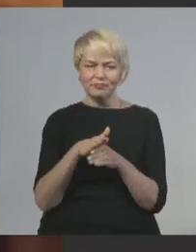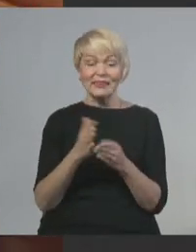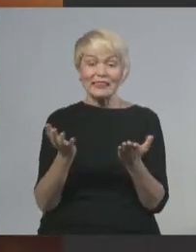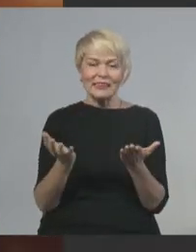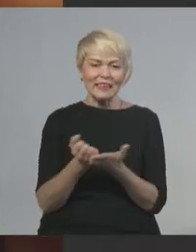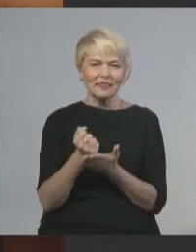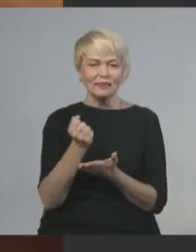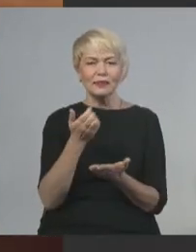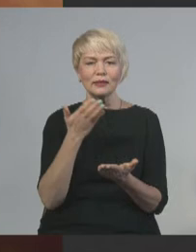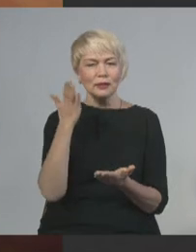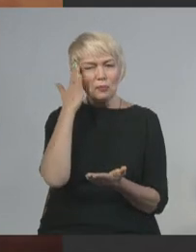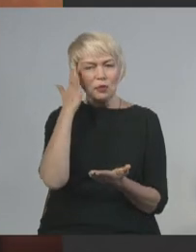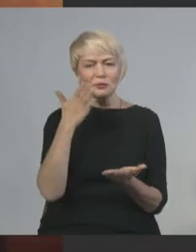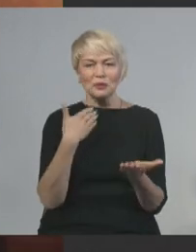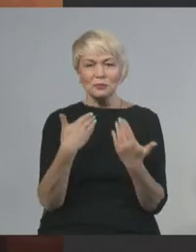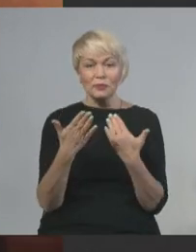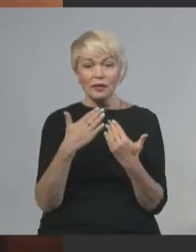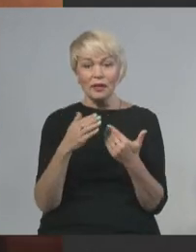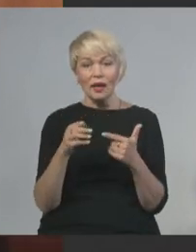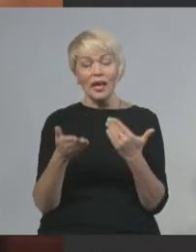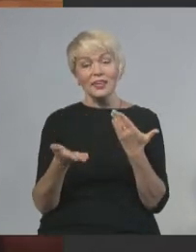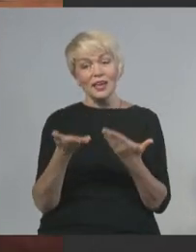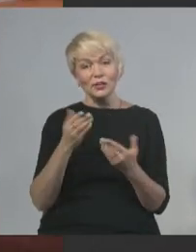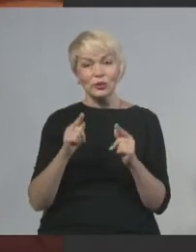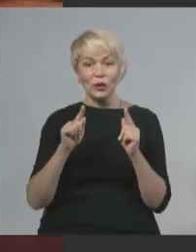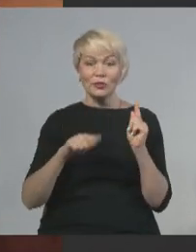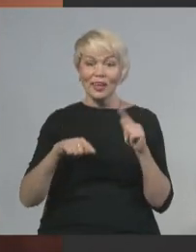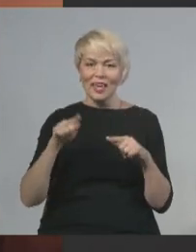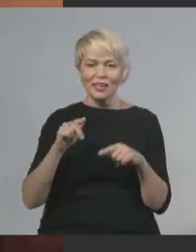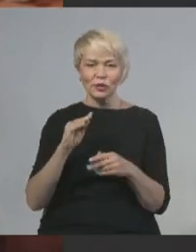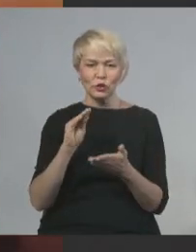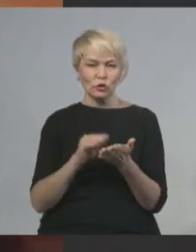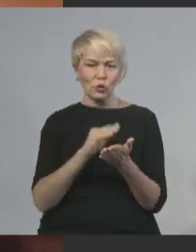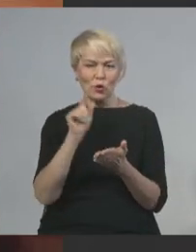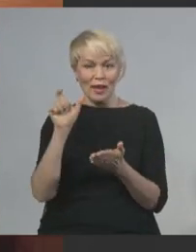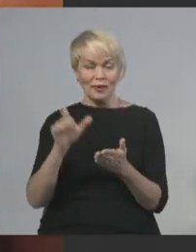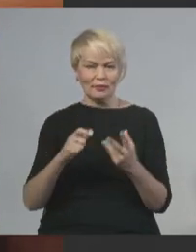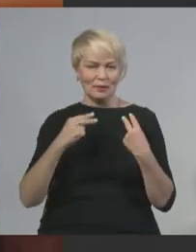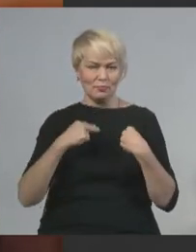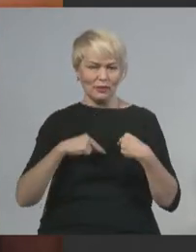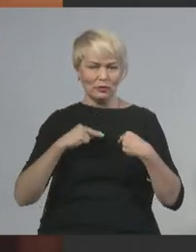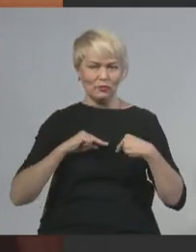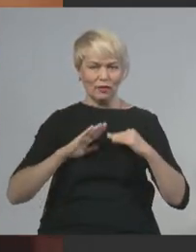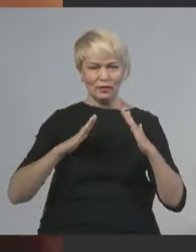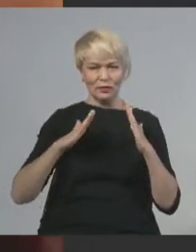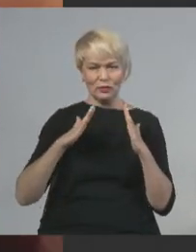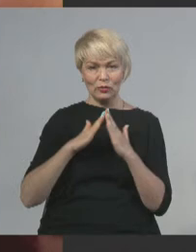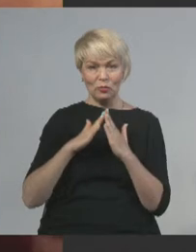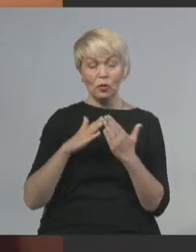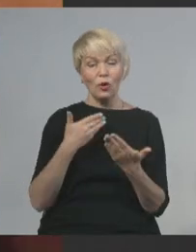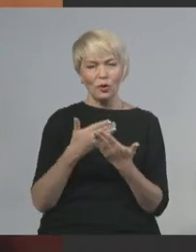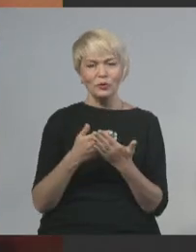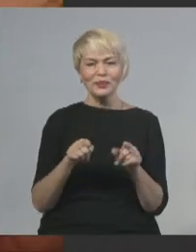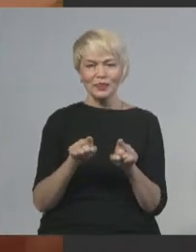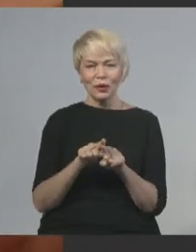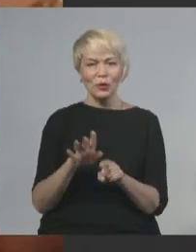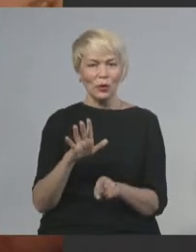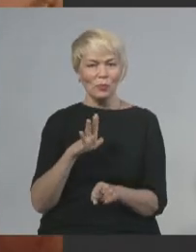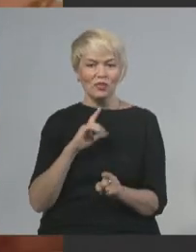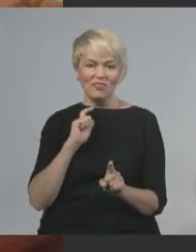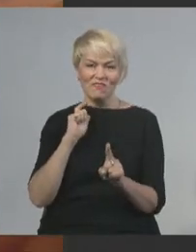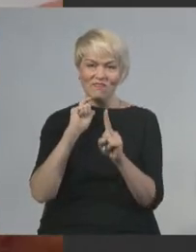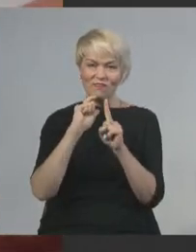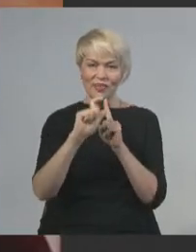so for what uh the reaction of the challenge that the the